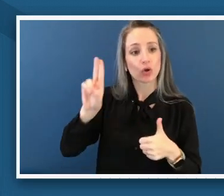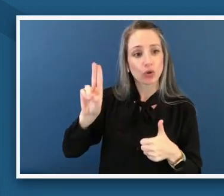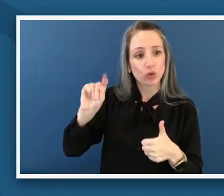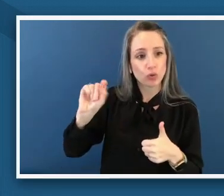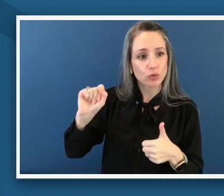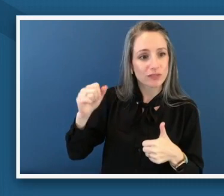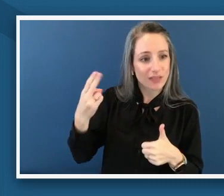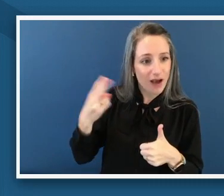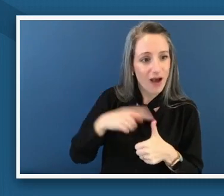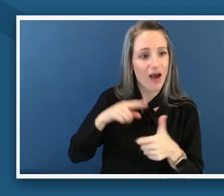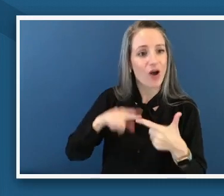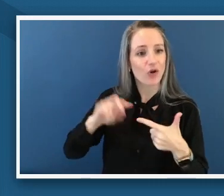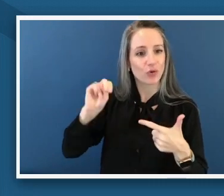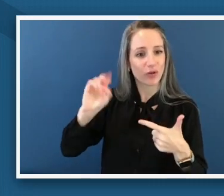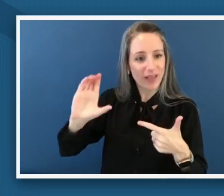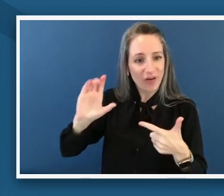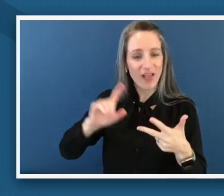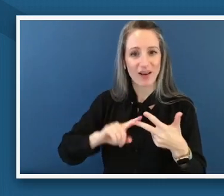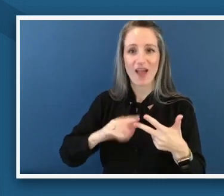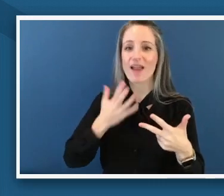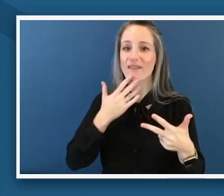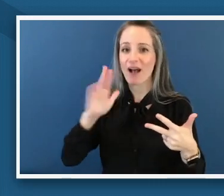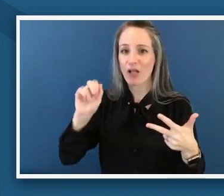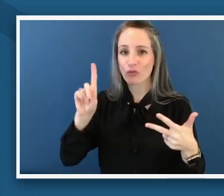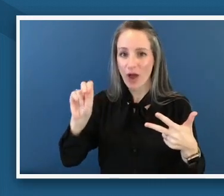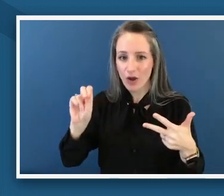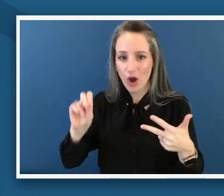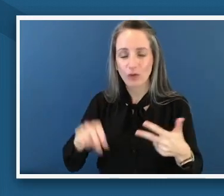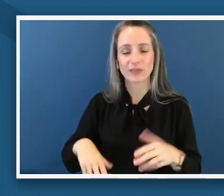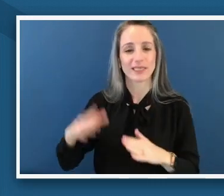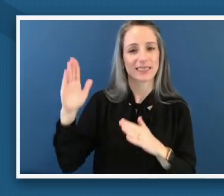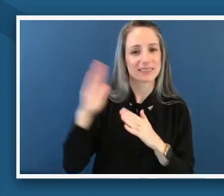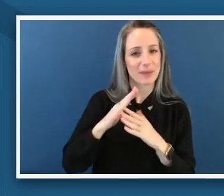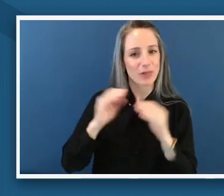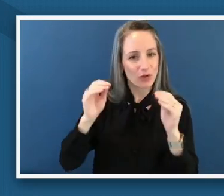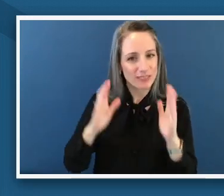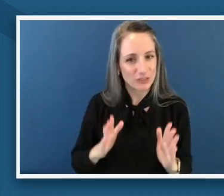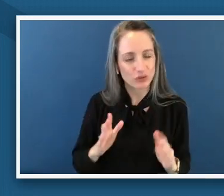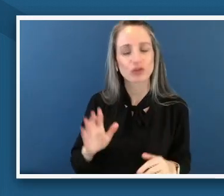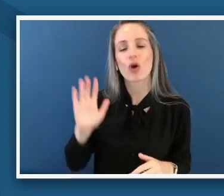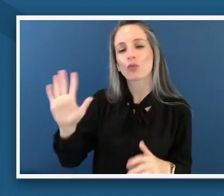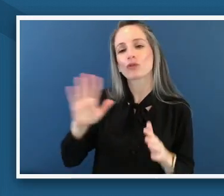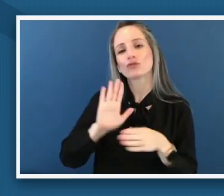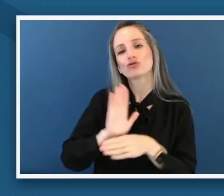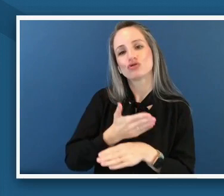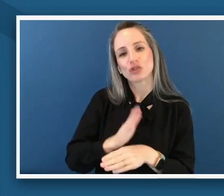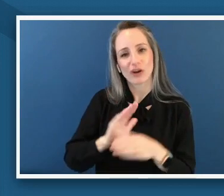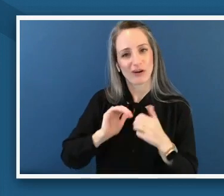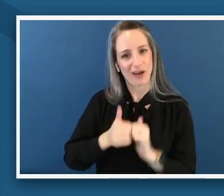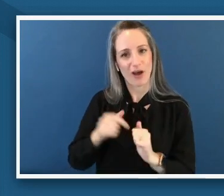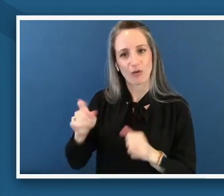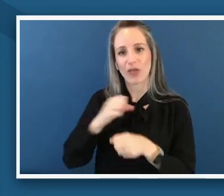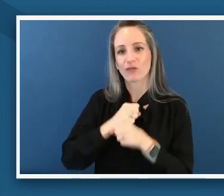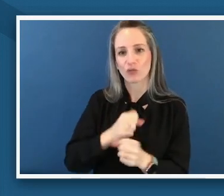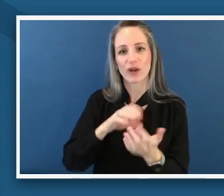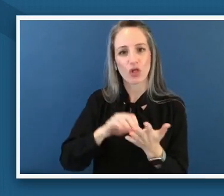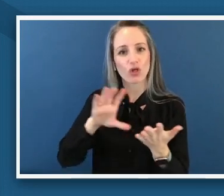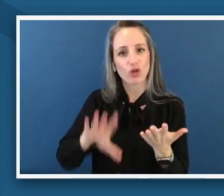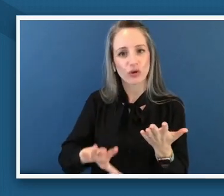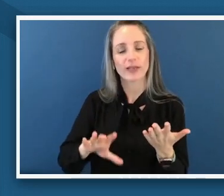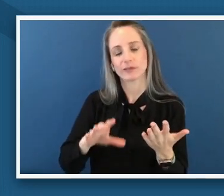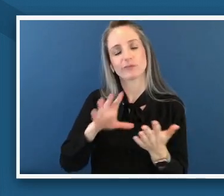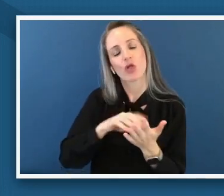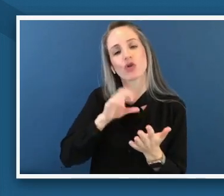North Carolina and Colorado. These exemplary teachers will share how they have created learning spaces for students to